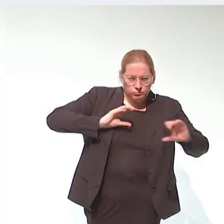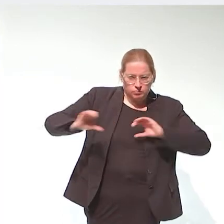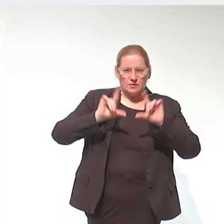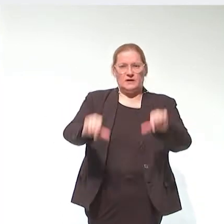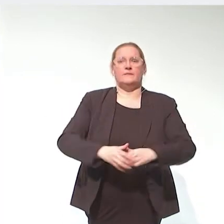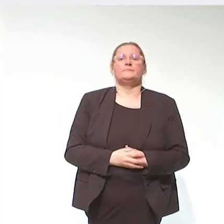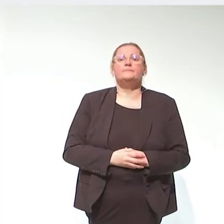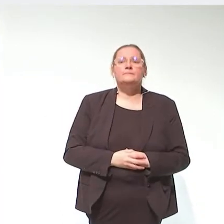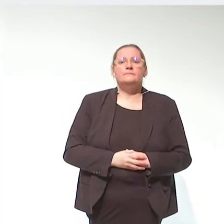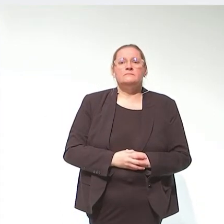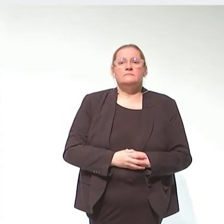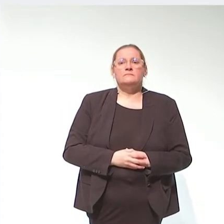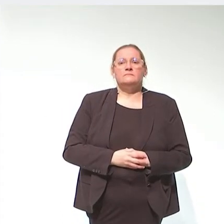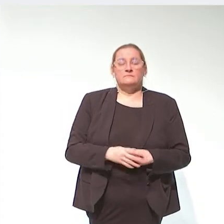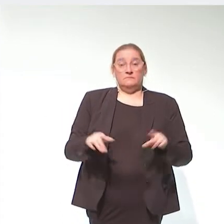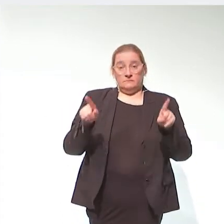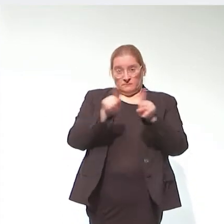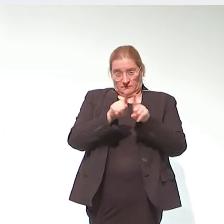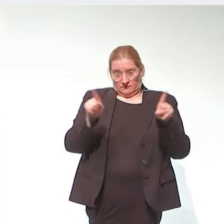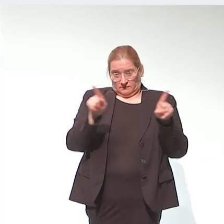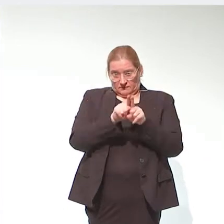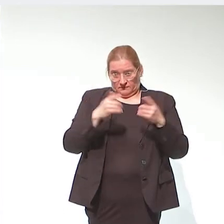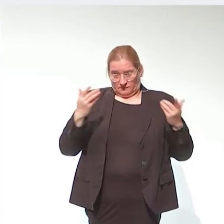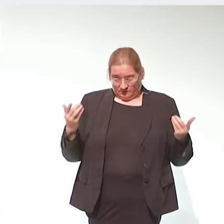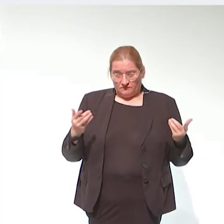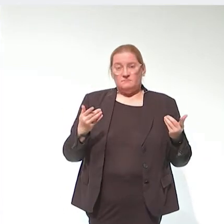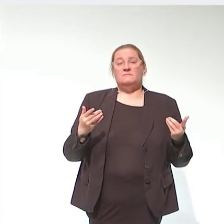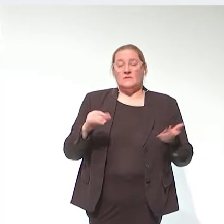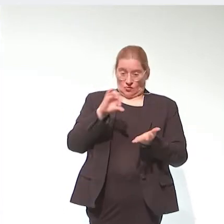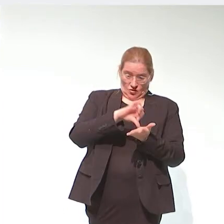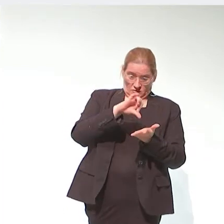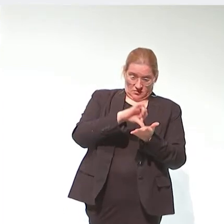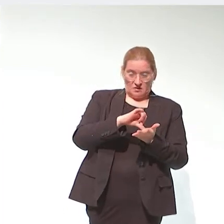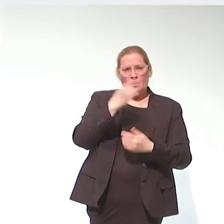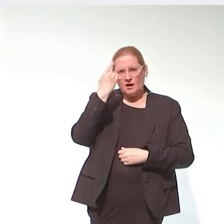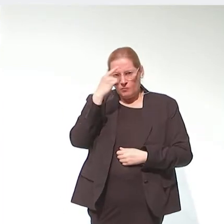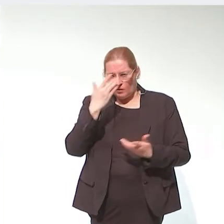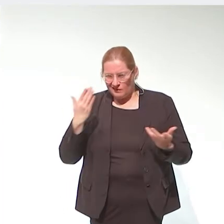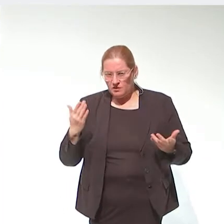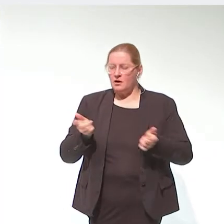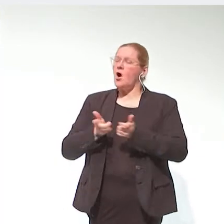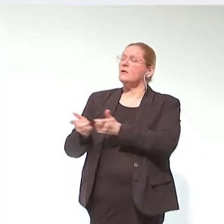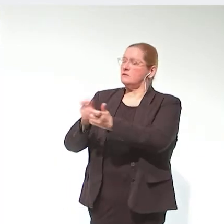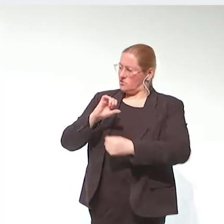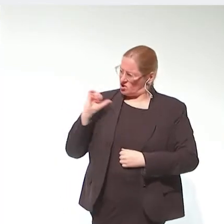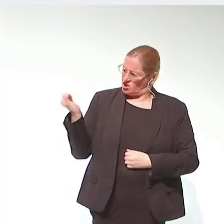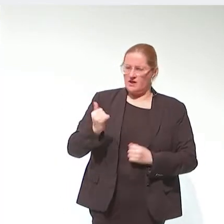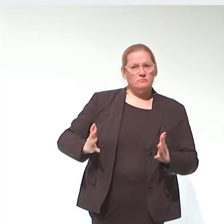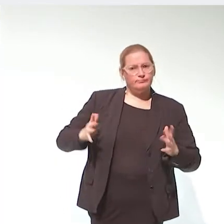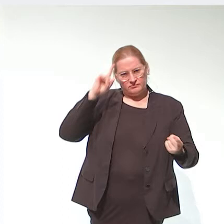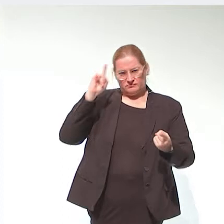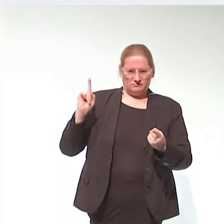bring together institutions who are involved in fostering and implementing the accessibility, and also will